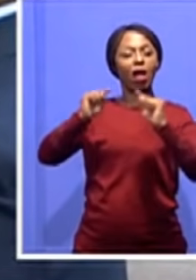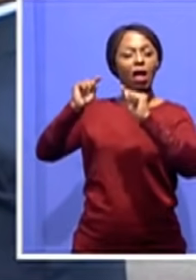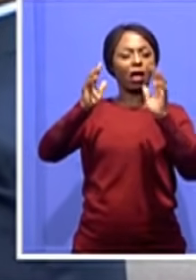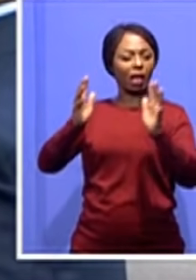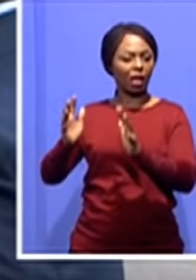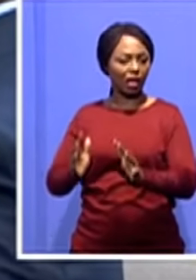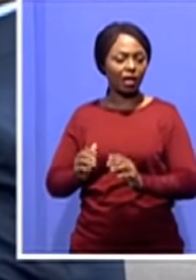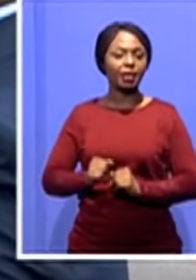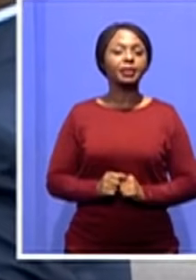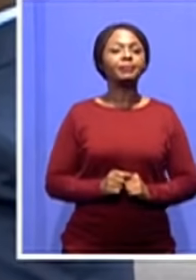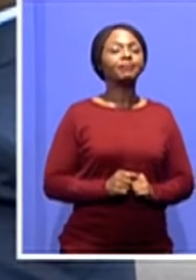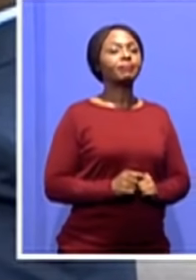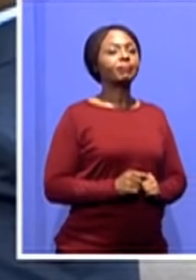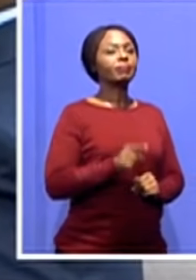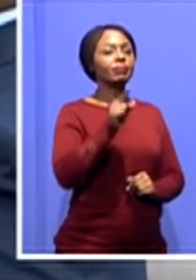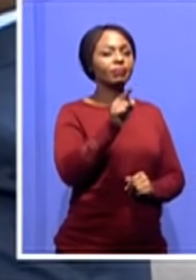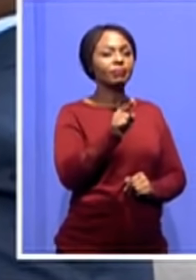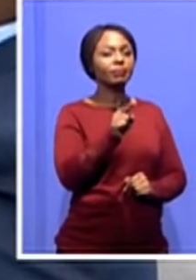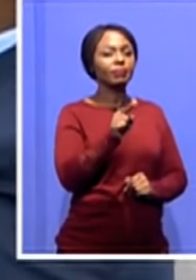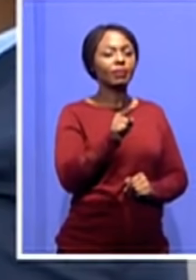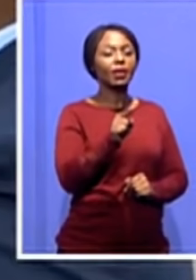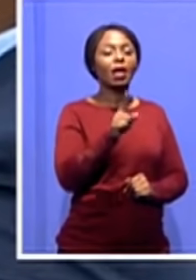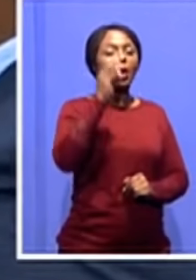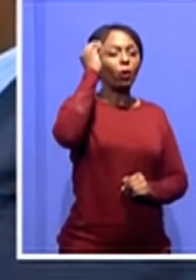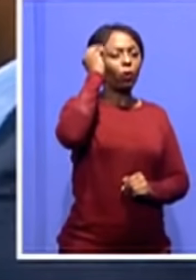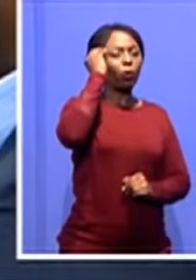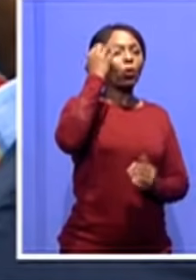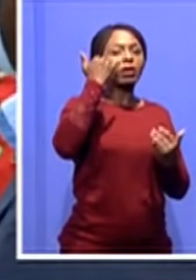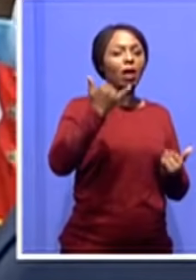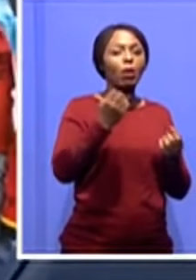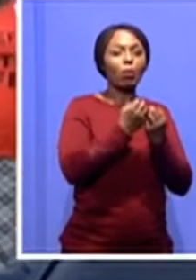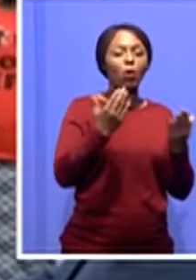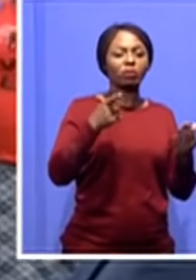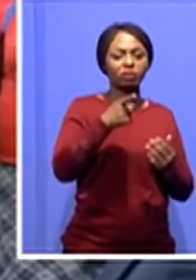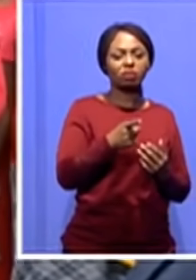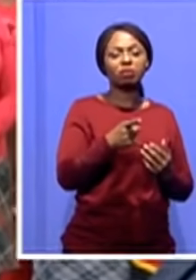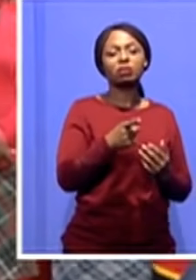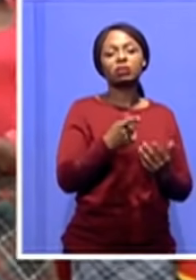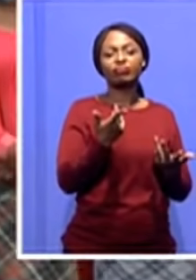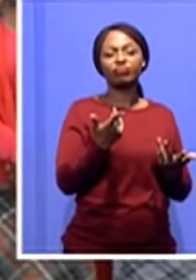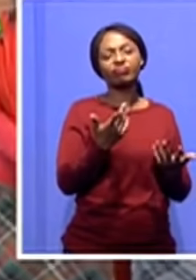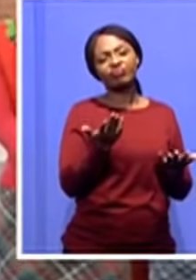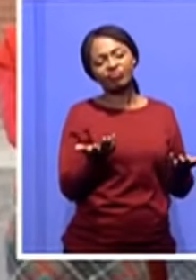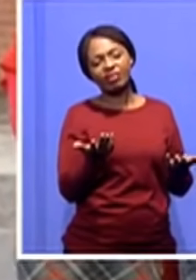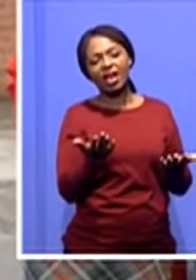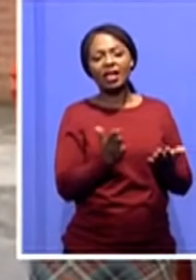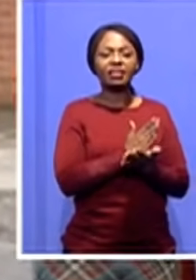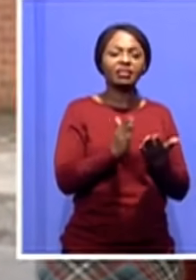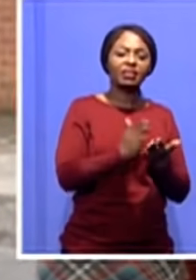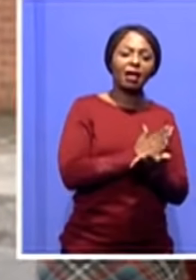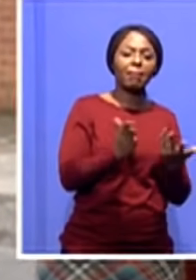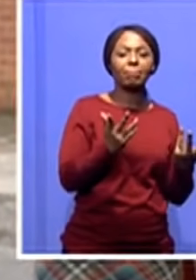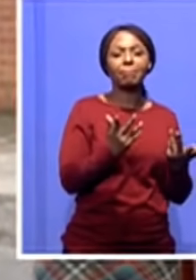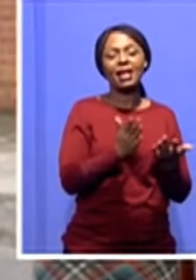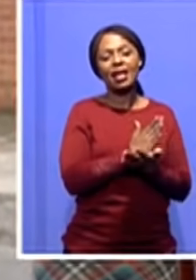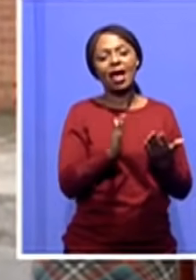of what they'd like to consider themselves either Indian or non-African in that regard, is that we want to build a non-racial South Africa. So